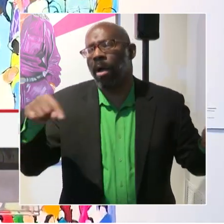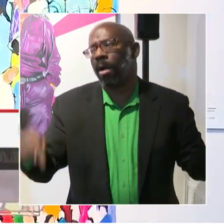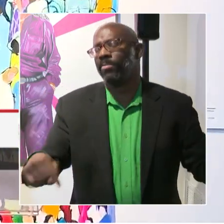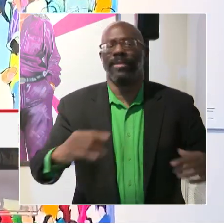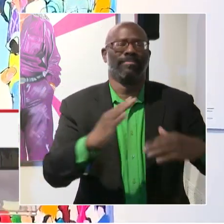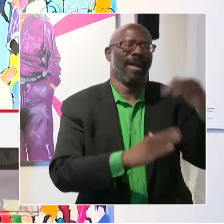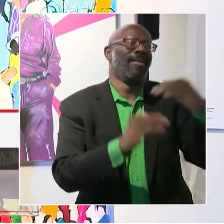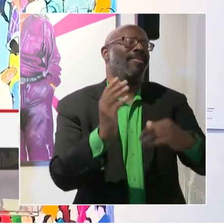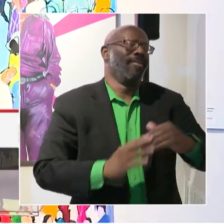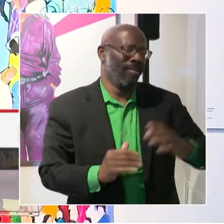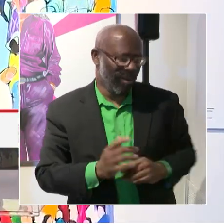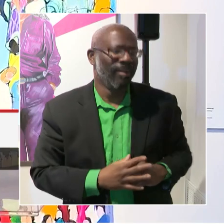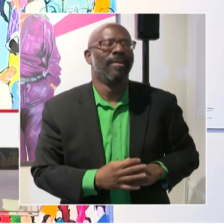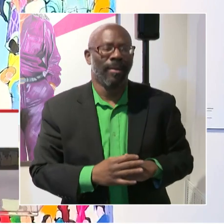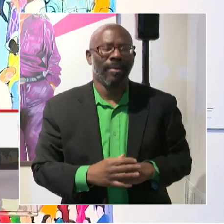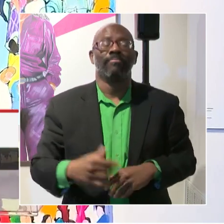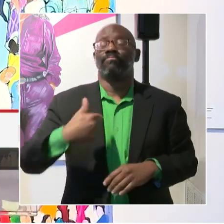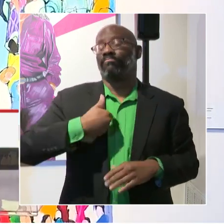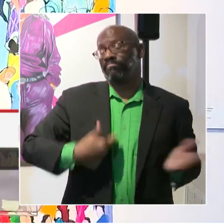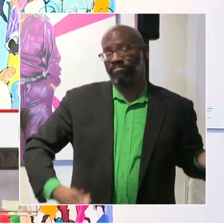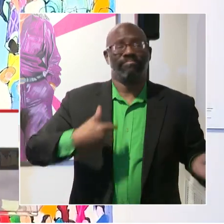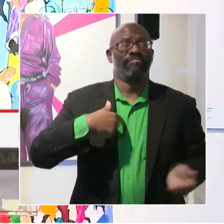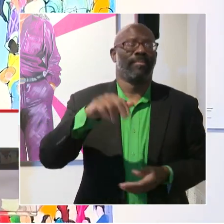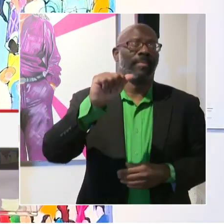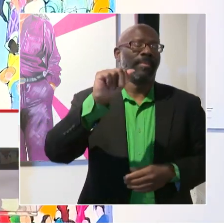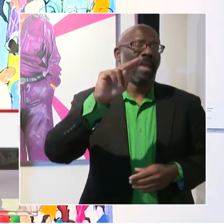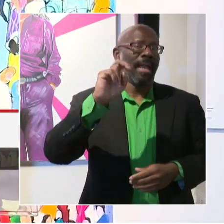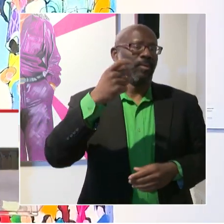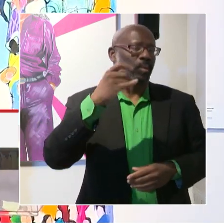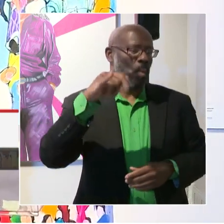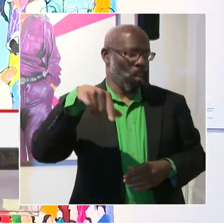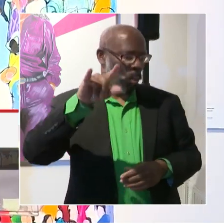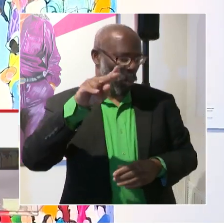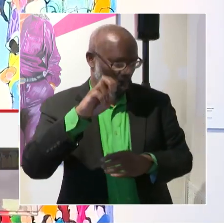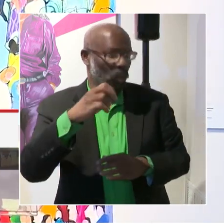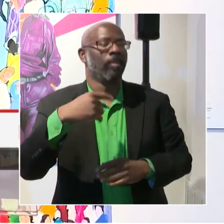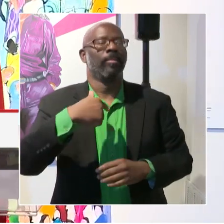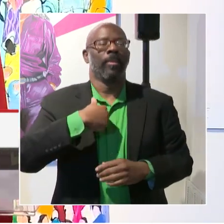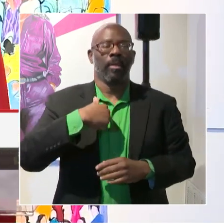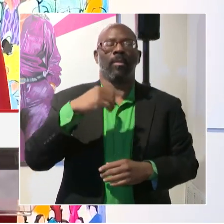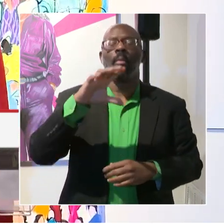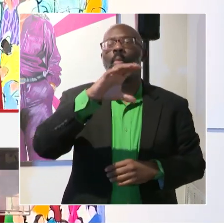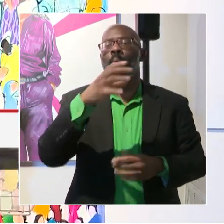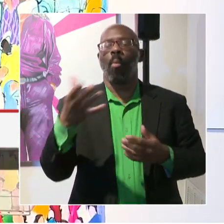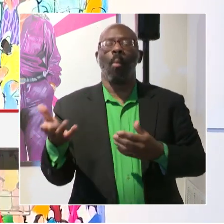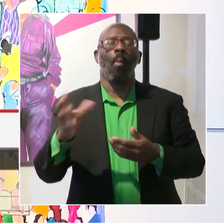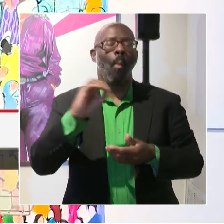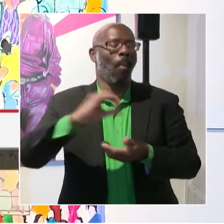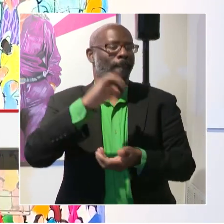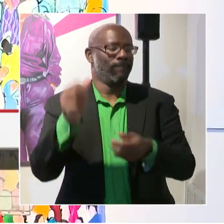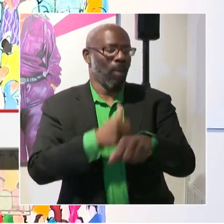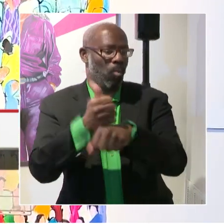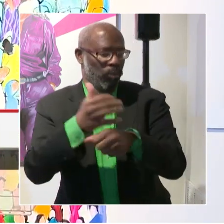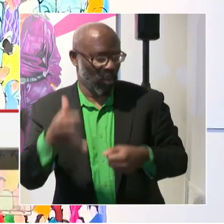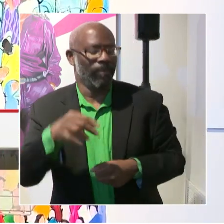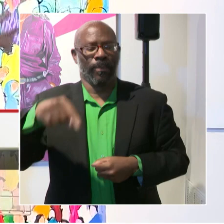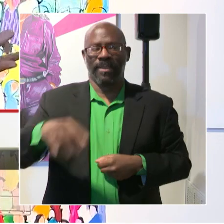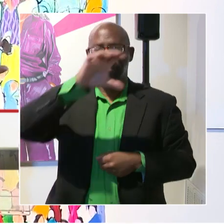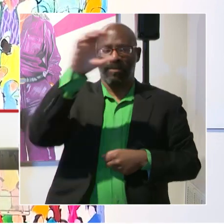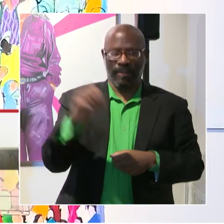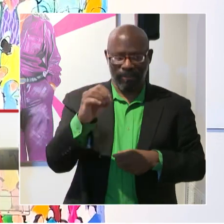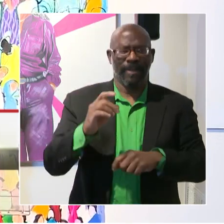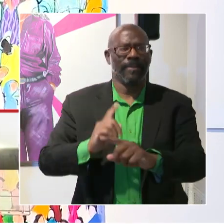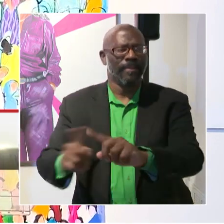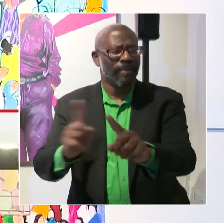Angelique Michel. I am the CEO and co-founder of StyleX Showroom here in Washington, D.C. And what's so great about being in the